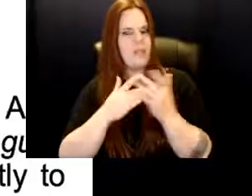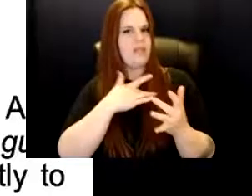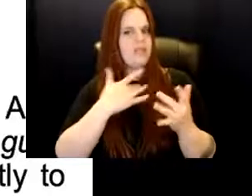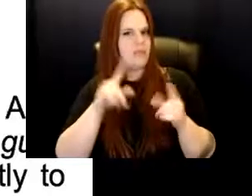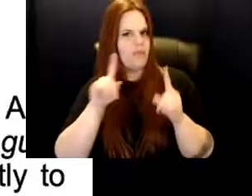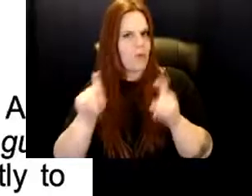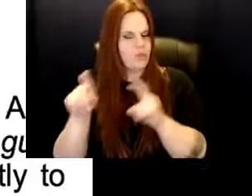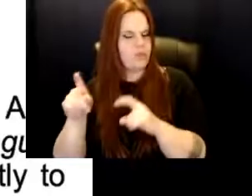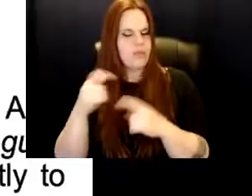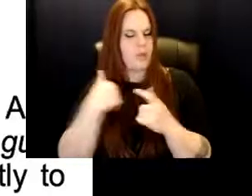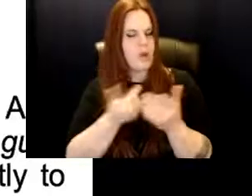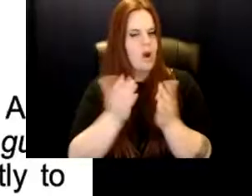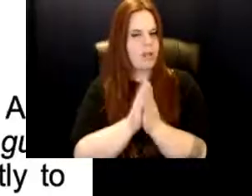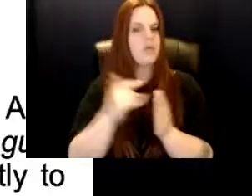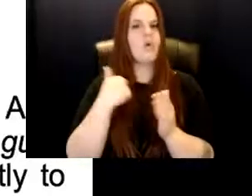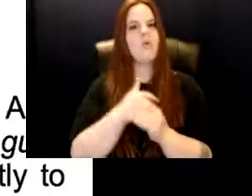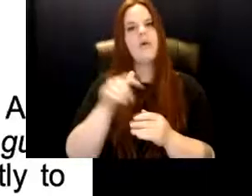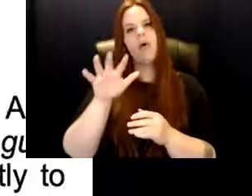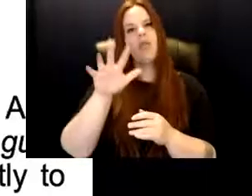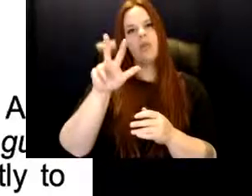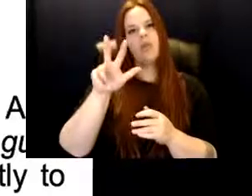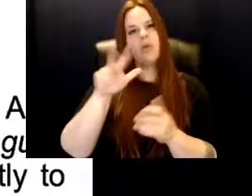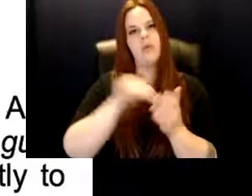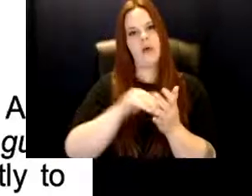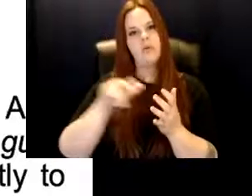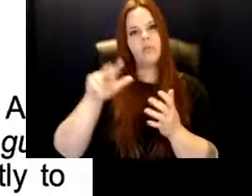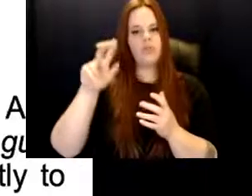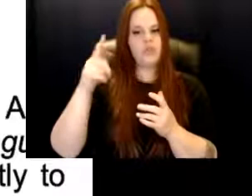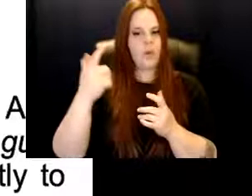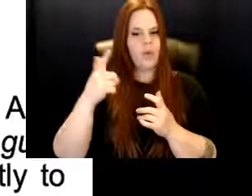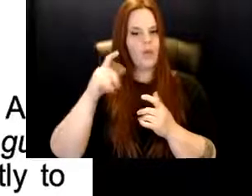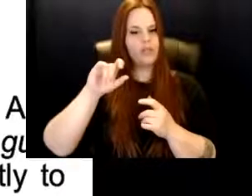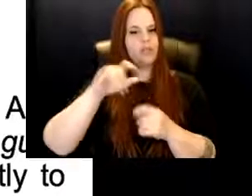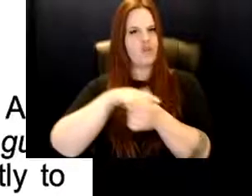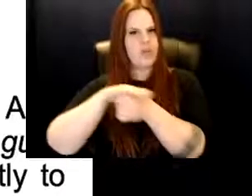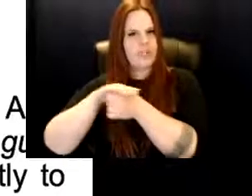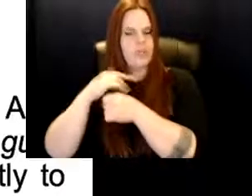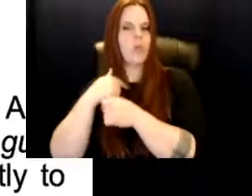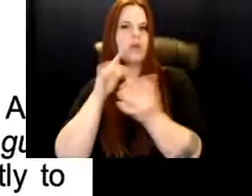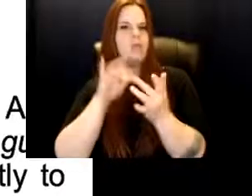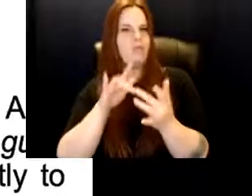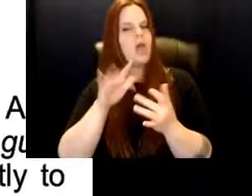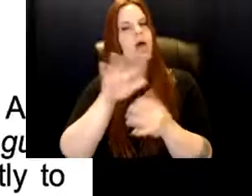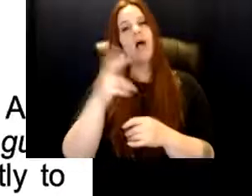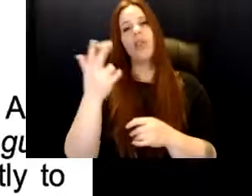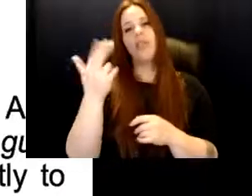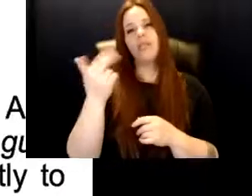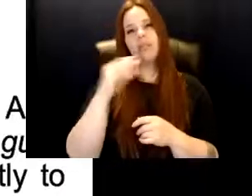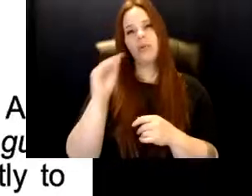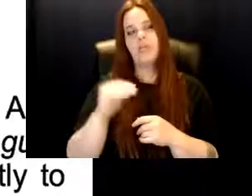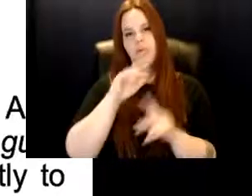about 3,021 jurisdictions that we could have reached, and we ended up with about 13% of them responding,